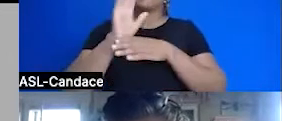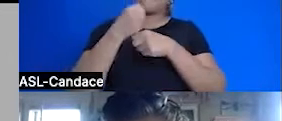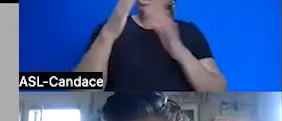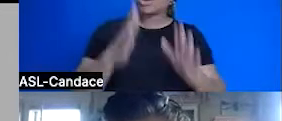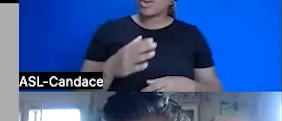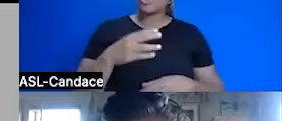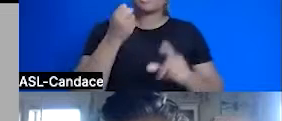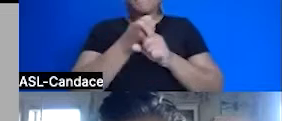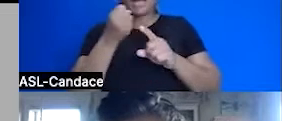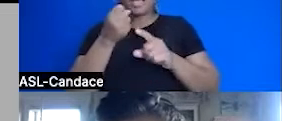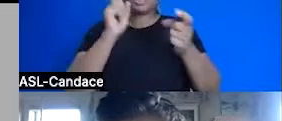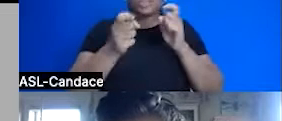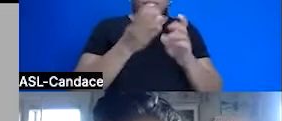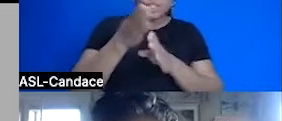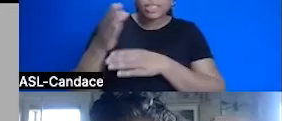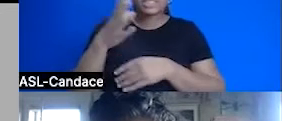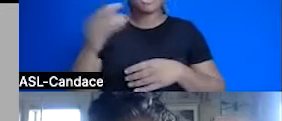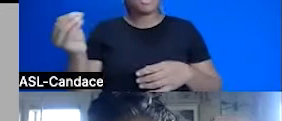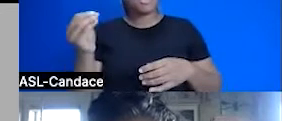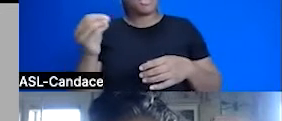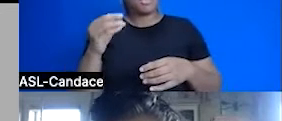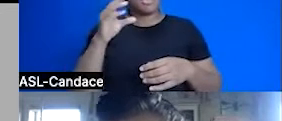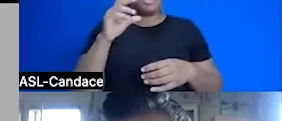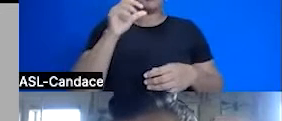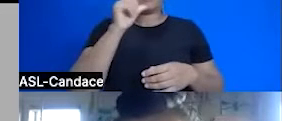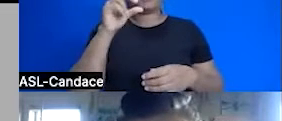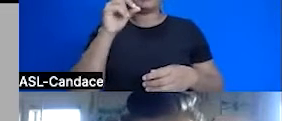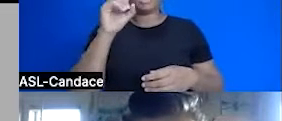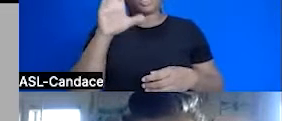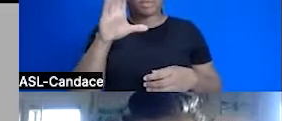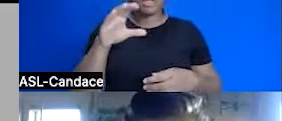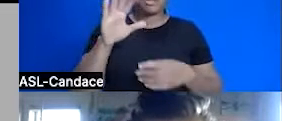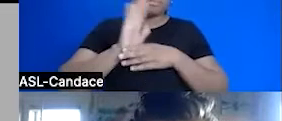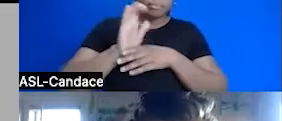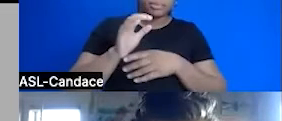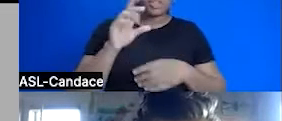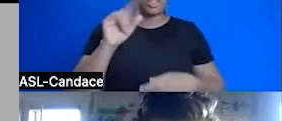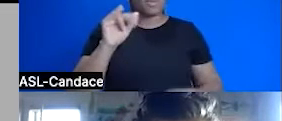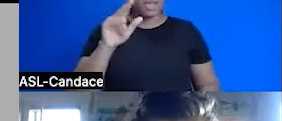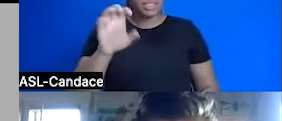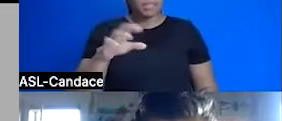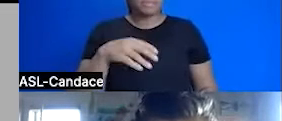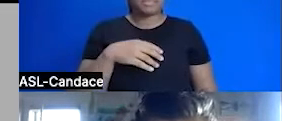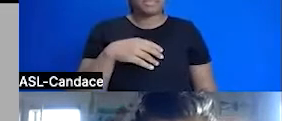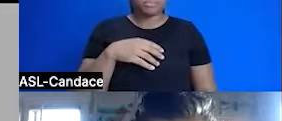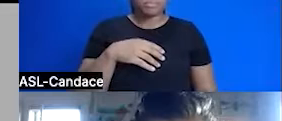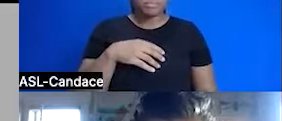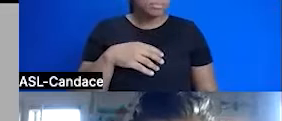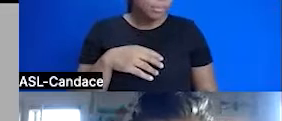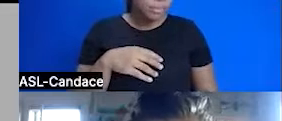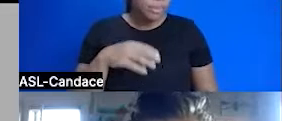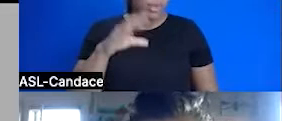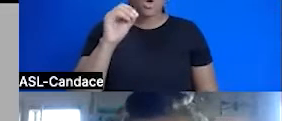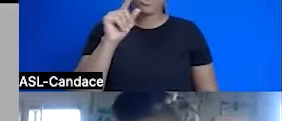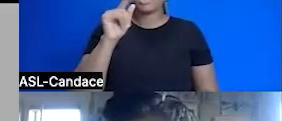impact strategist. I'm also the co-founder of Undocumented Filmmakers Collective. I'm currently based in the unceded land of Lumbee,